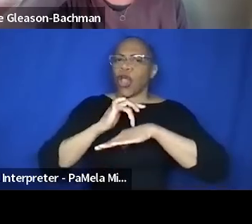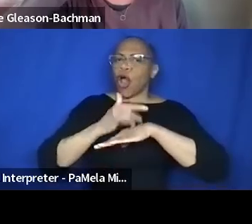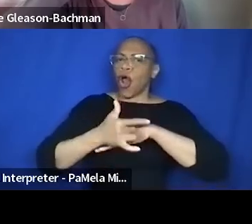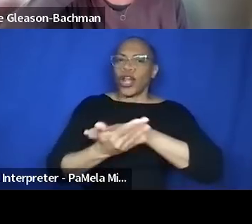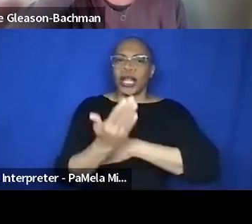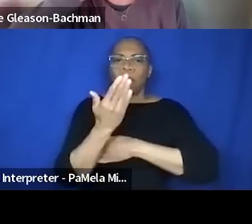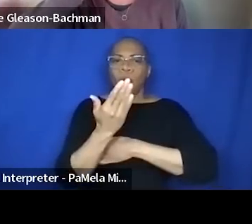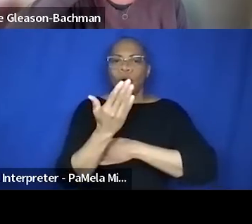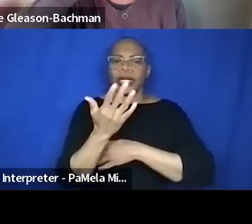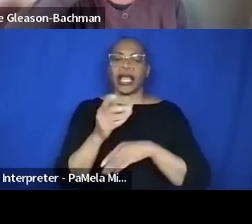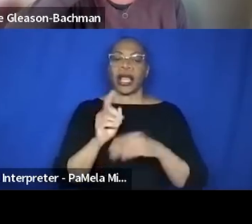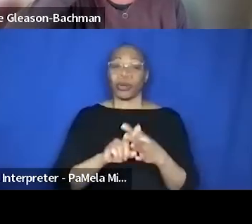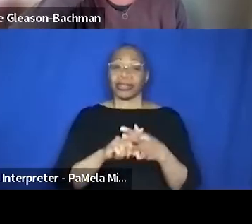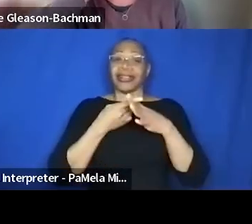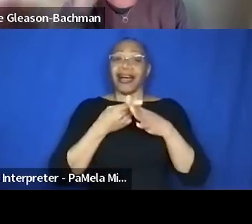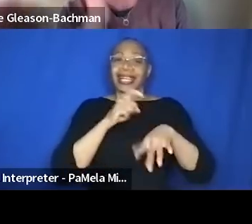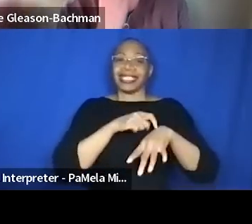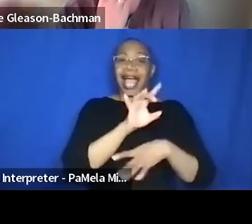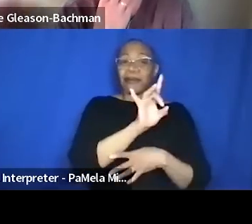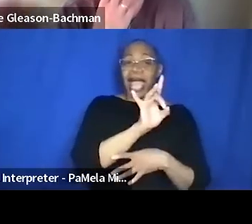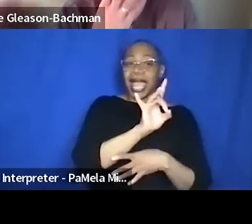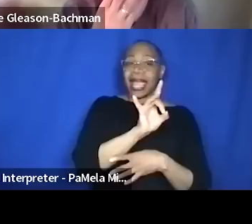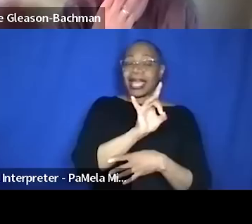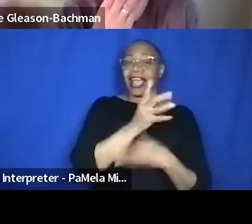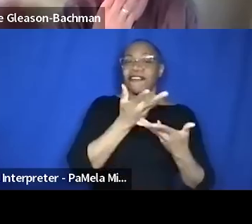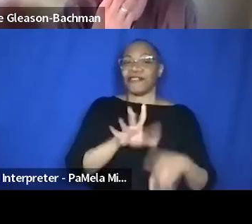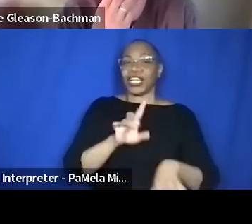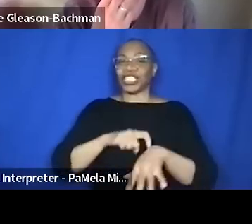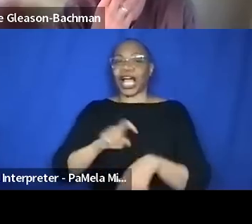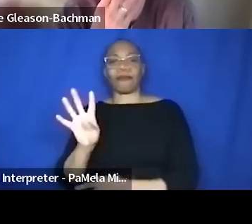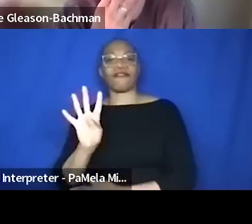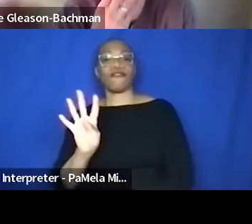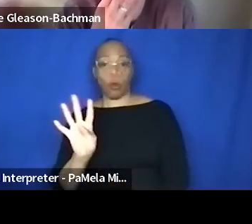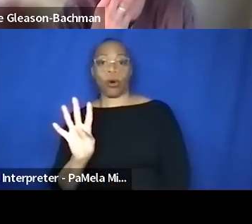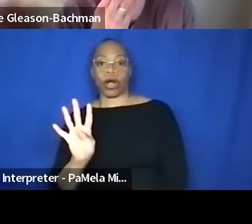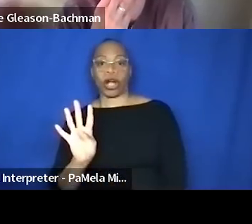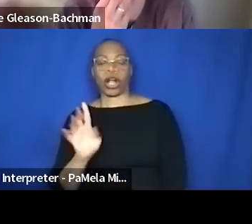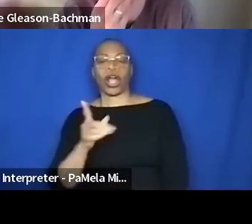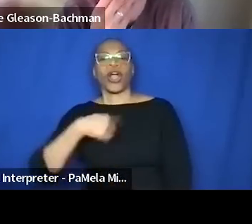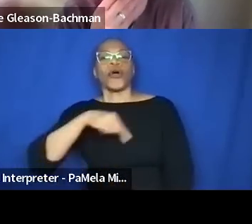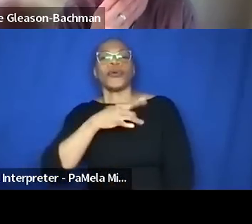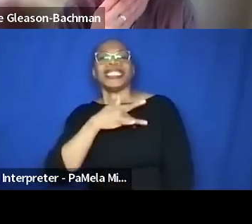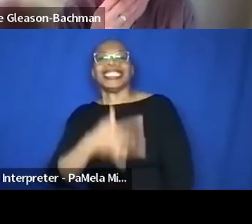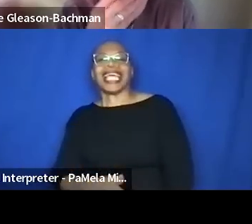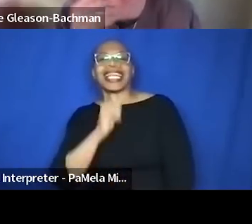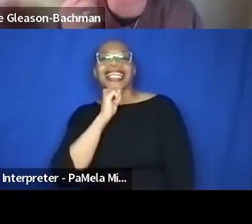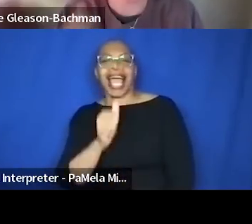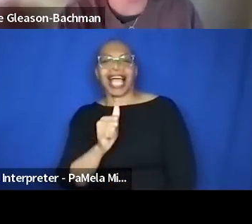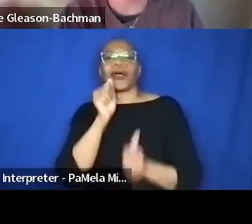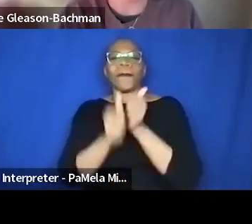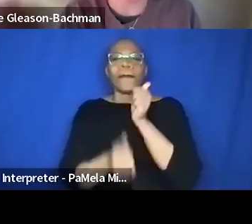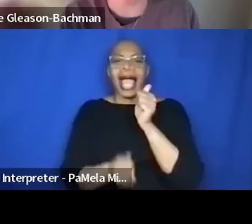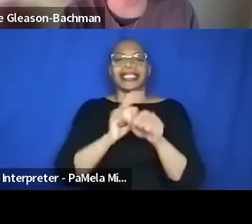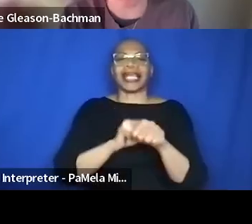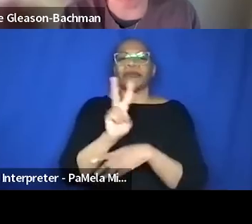about 8. We start at 8 and we're off at 4. So we usually don't go past 2 o'clock on the streets unless something is